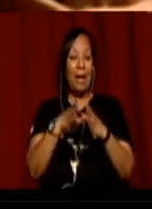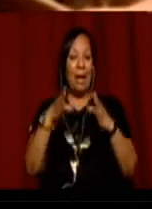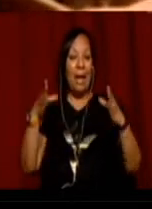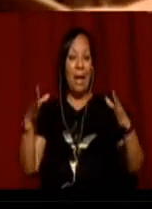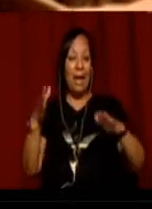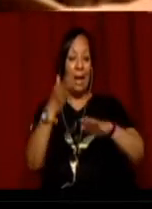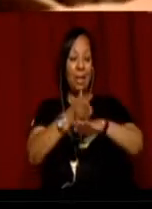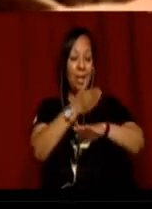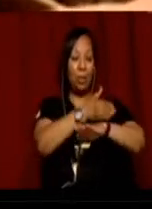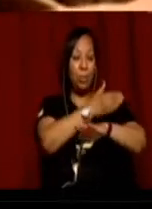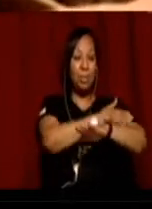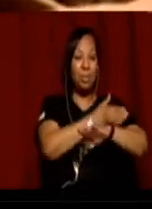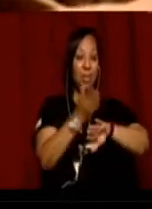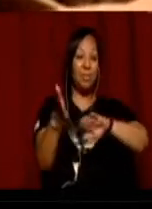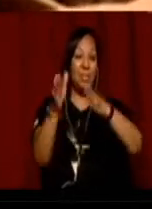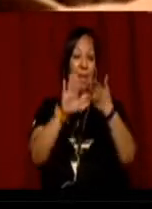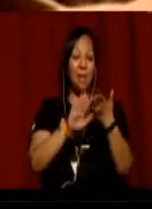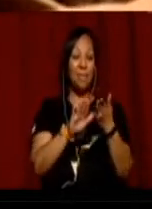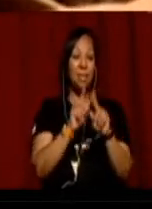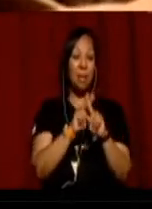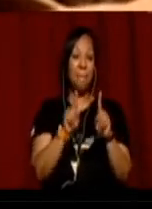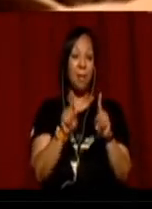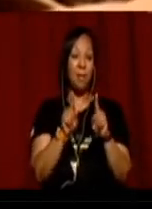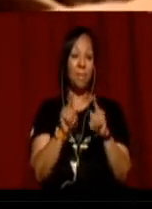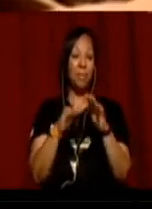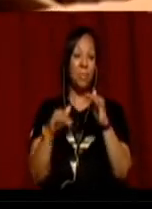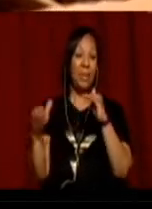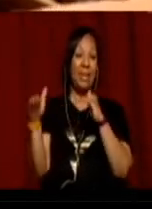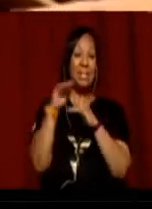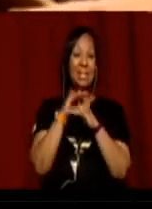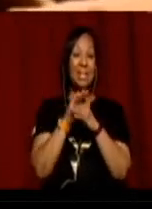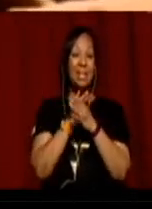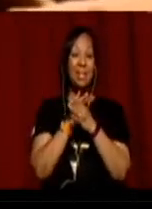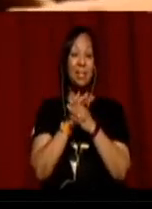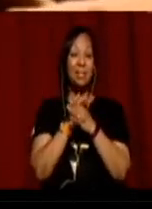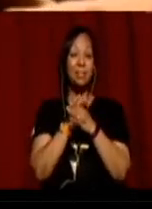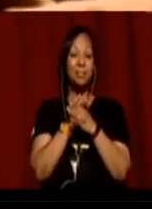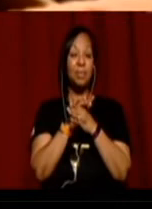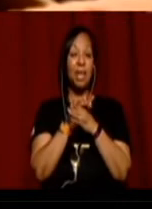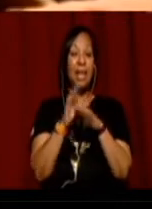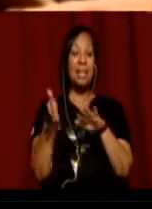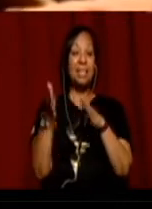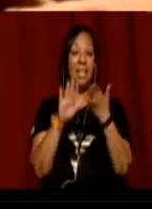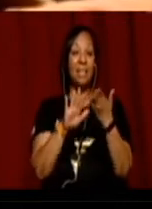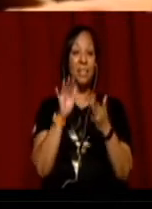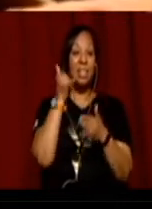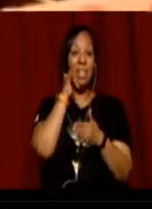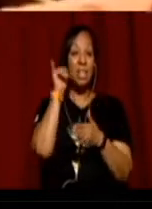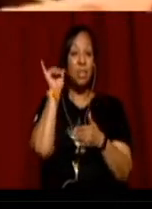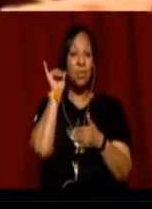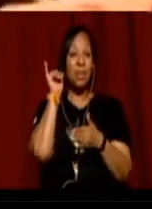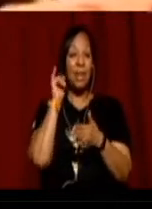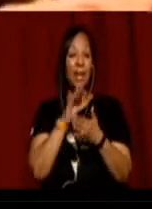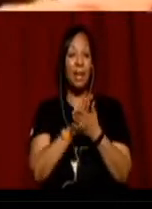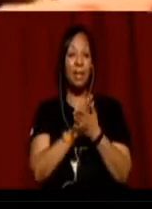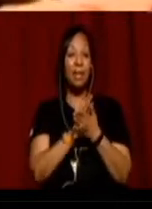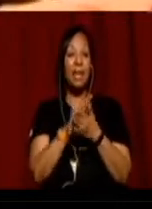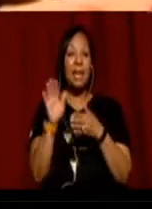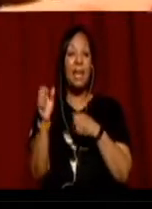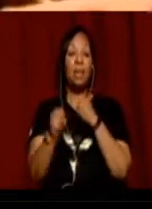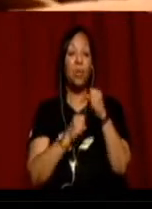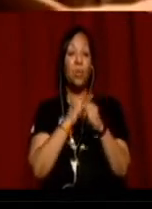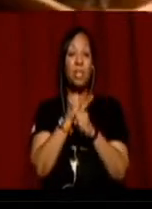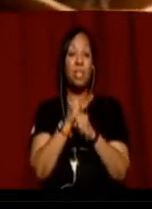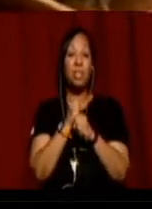number of deaths. They exceeded, the medical examiner's office exceeded the number of deaths yesterday than they had seen in an entire year